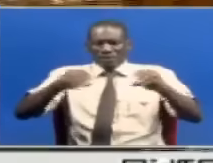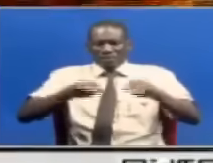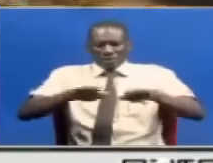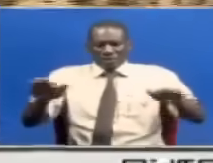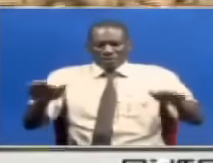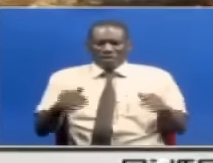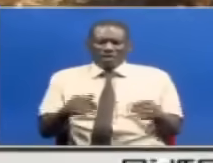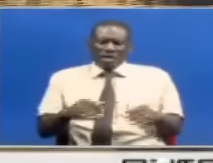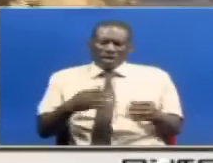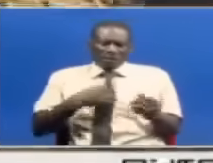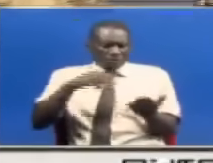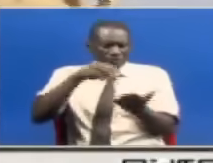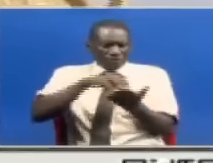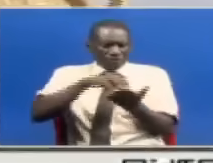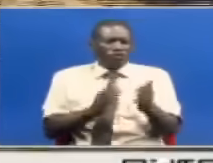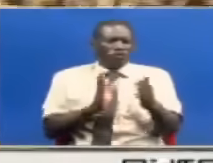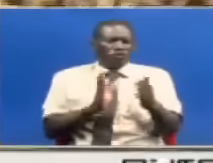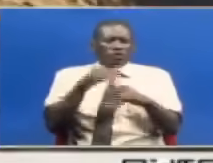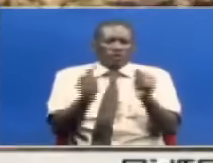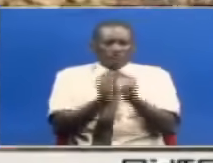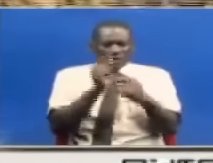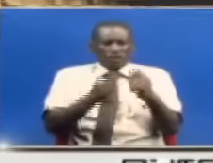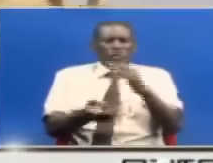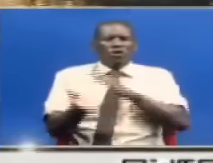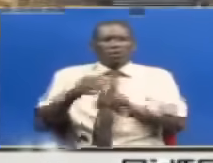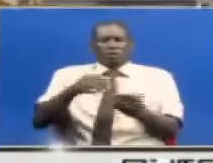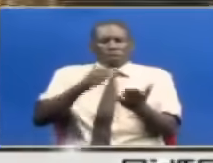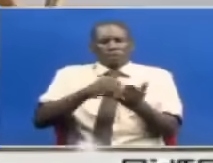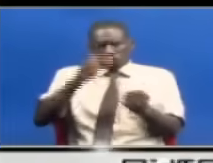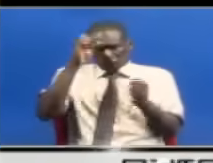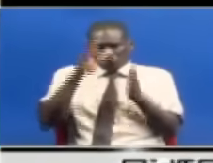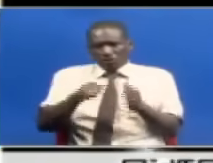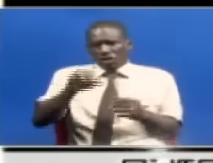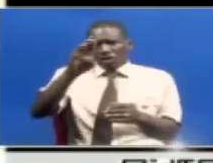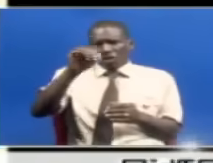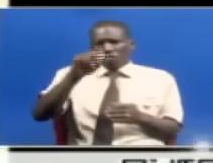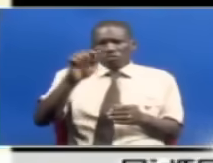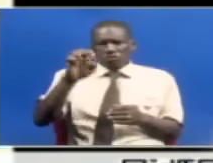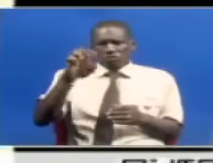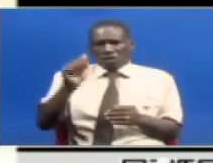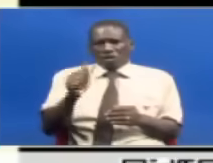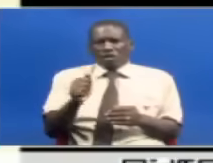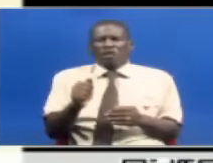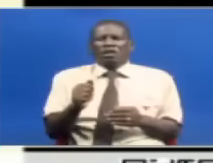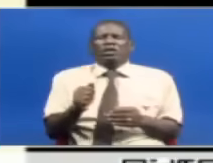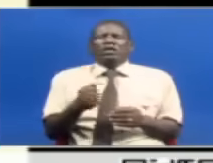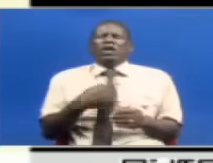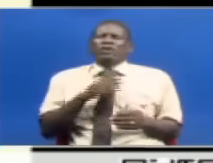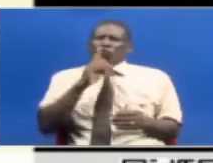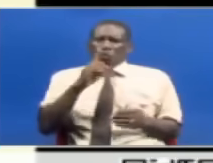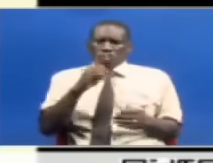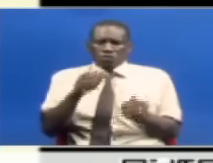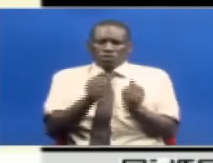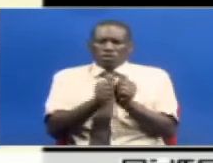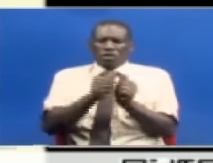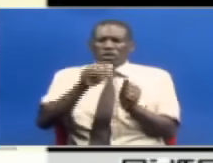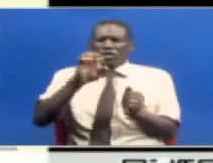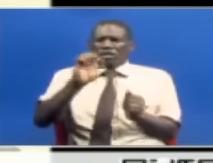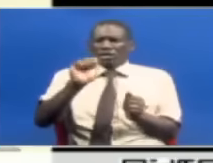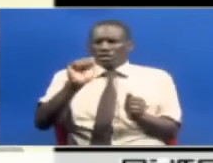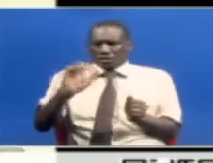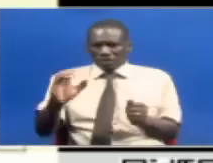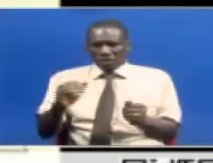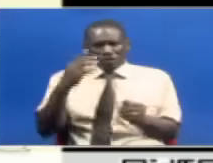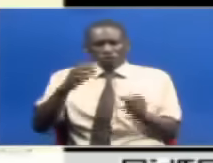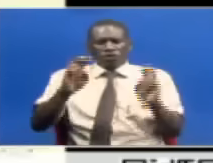contention for over 10 years. Former Machakos governor Alfred Mutua had raised the alarm with the EACC over the manner